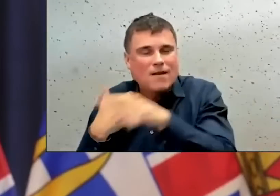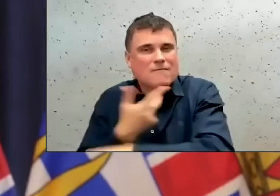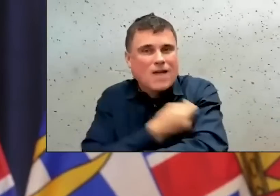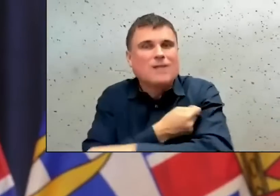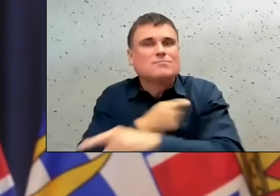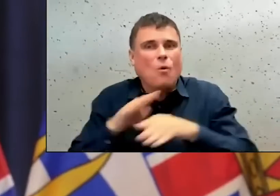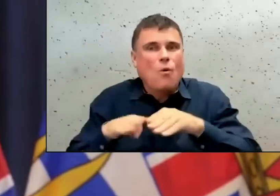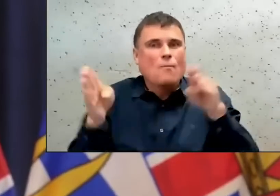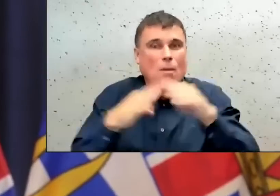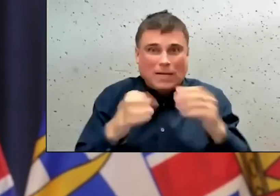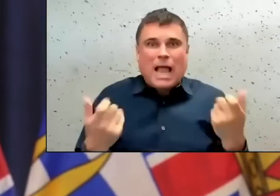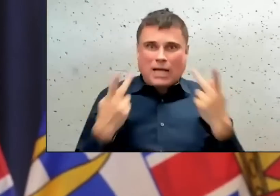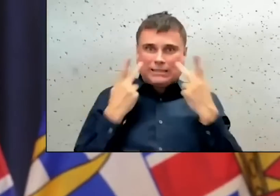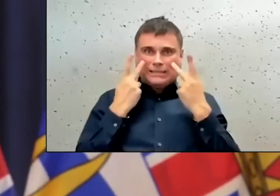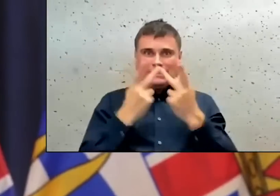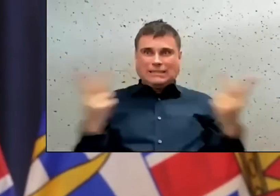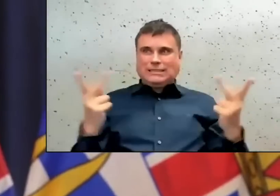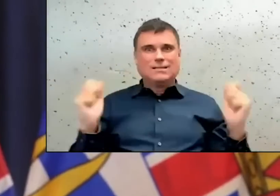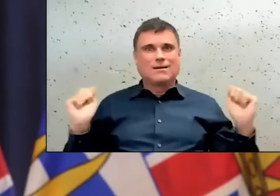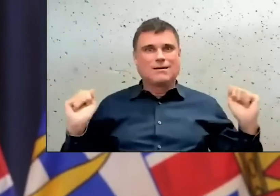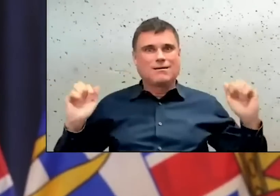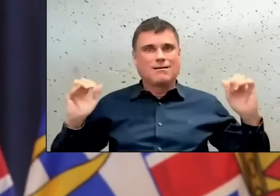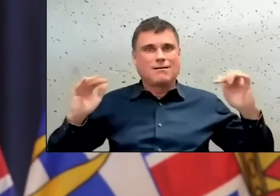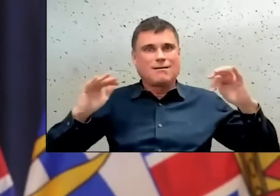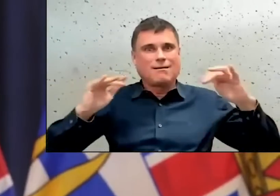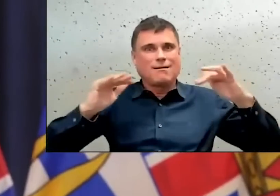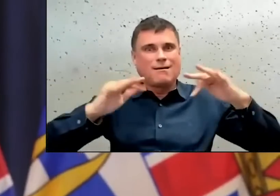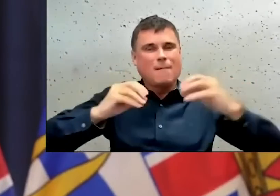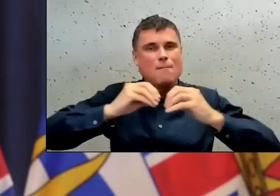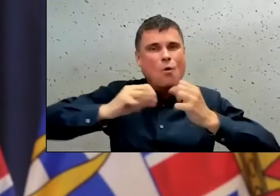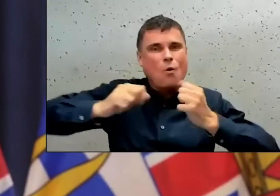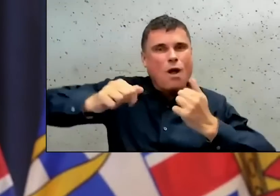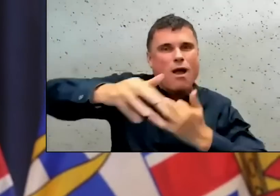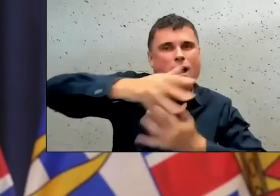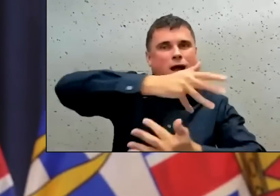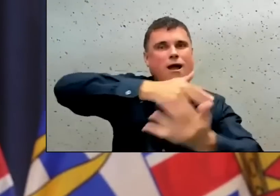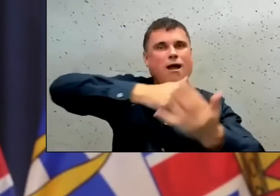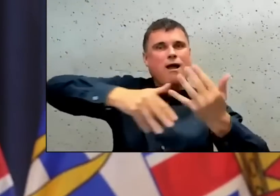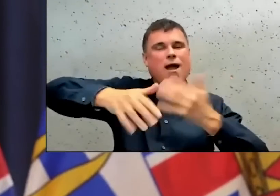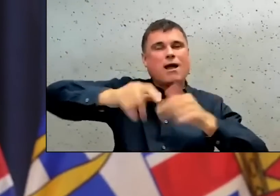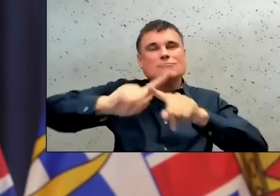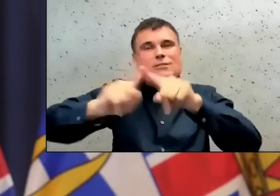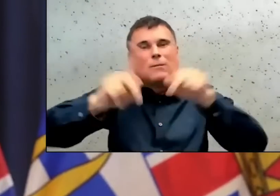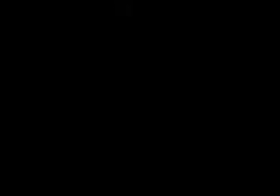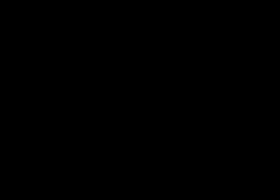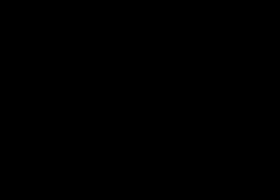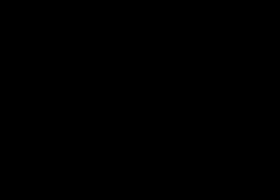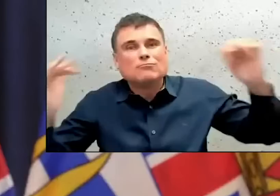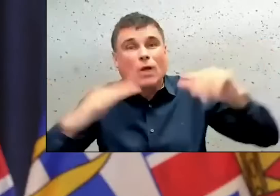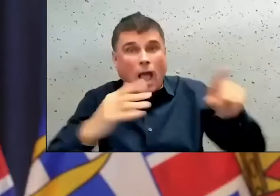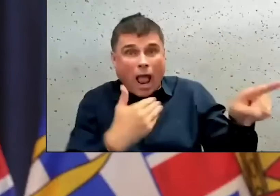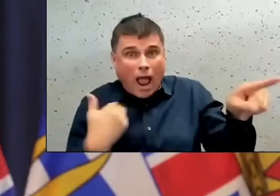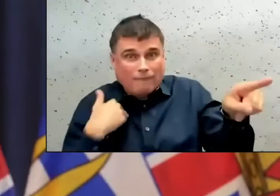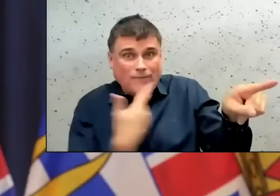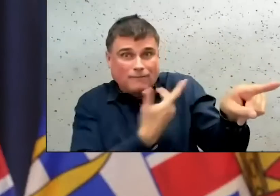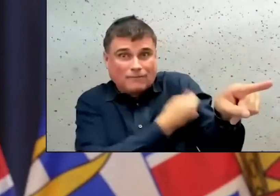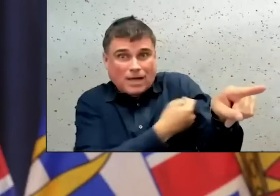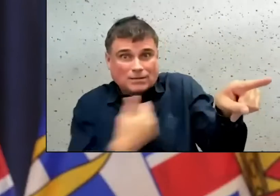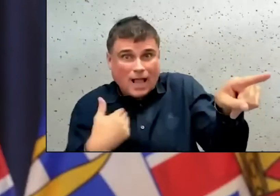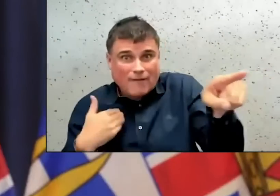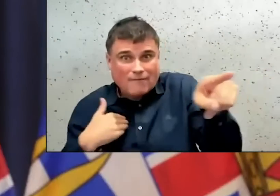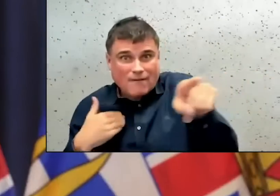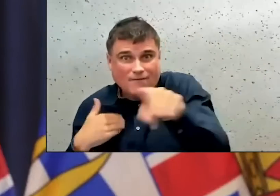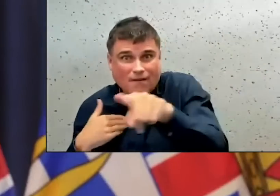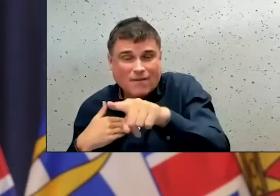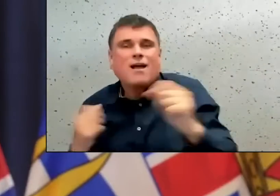to doing those things we love with the other people who are also protected. And we need to ensure that we're working for each other